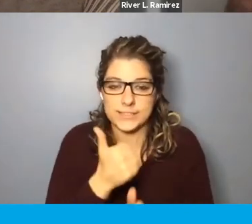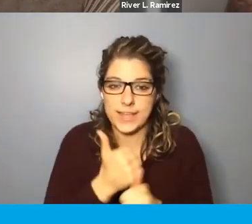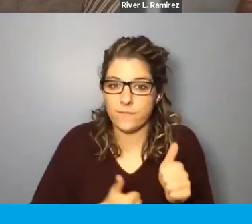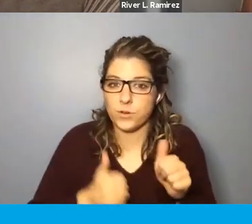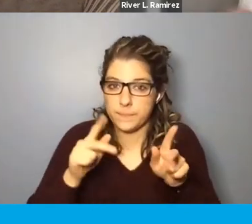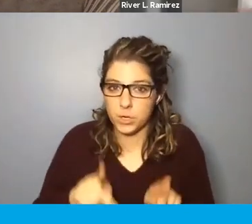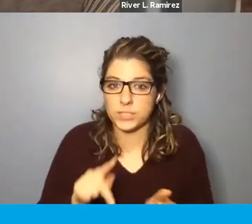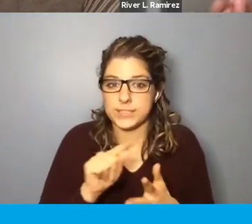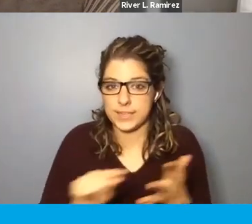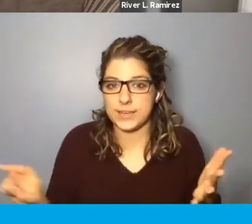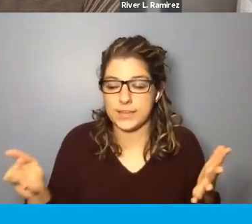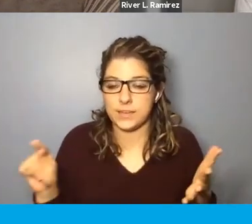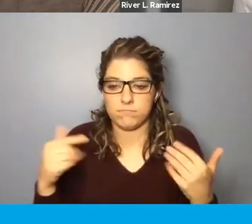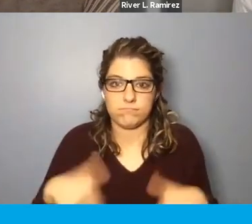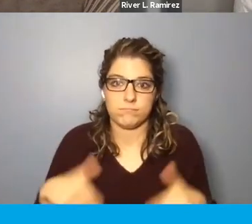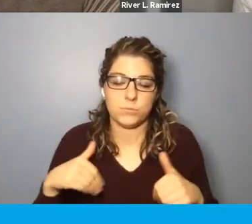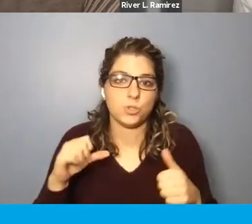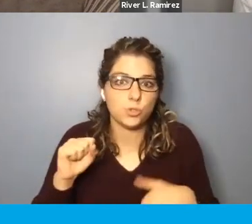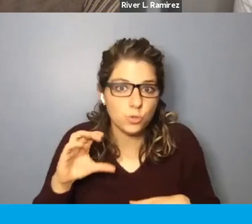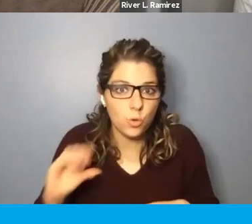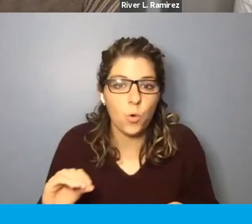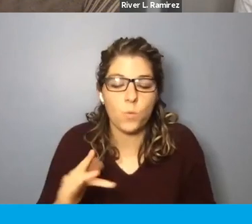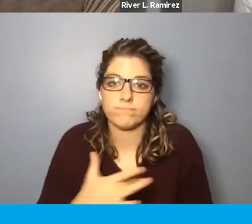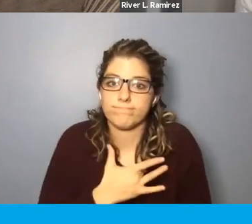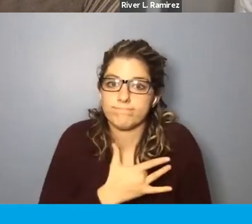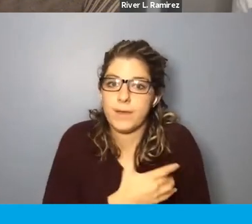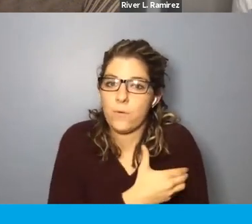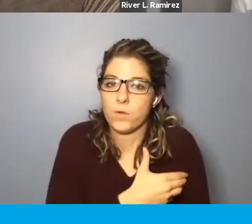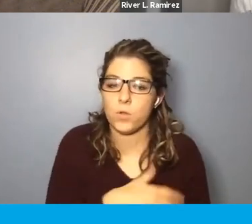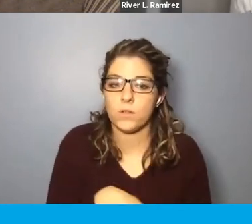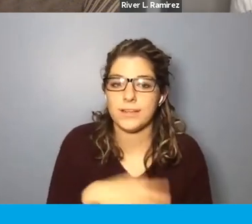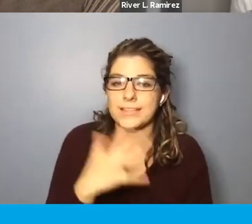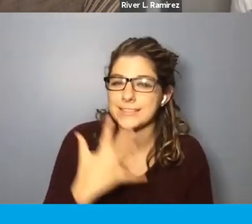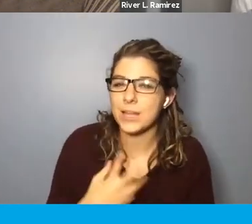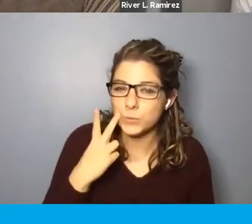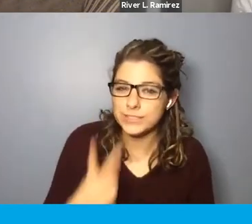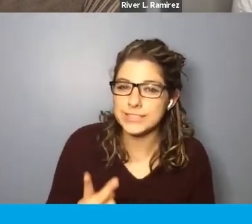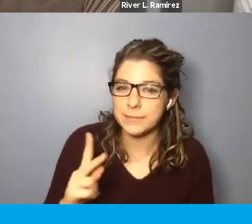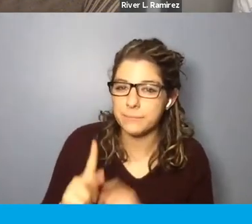person is so powerful. It's sad to see people